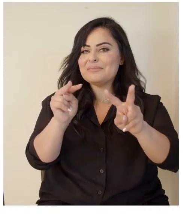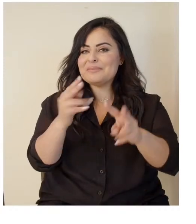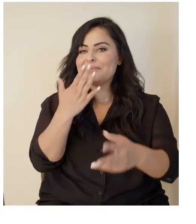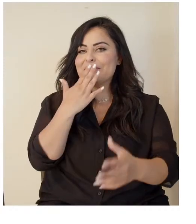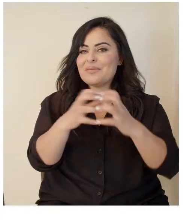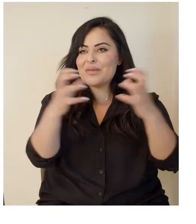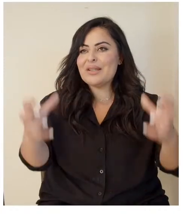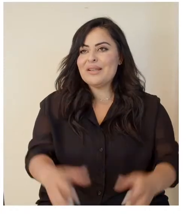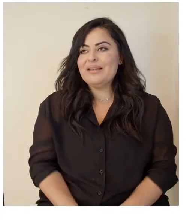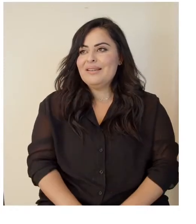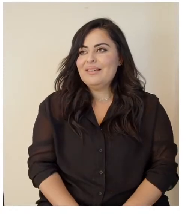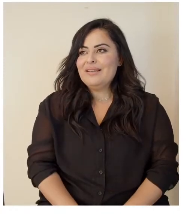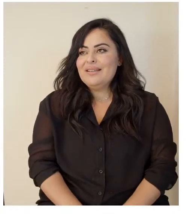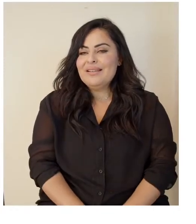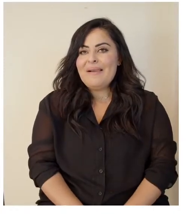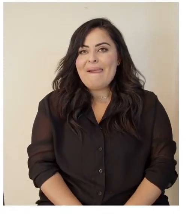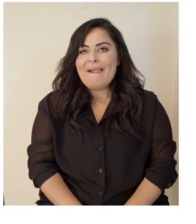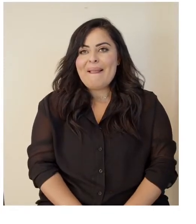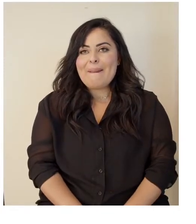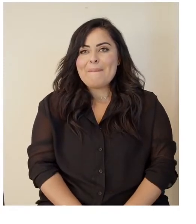much.